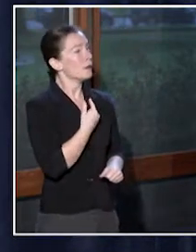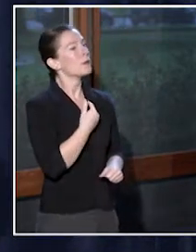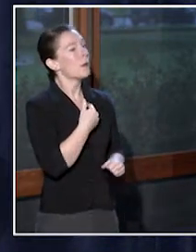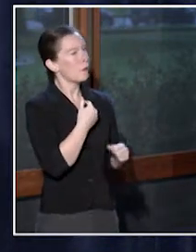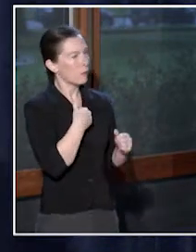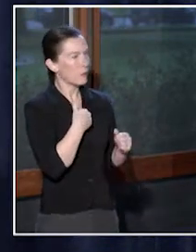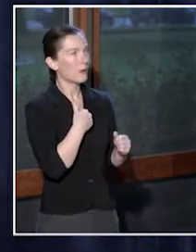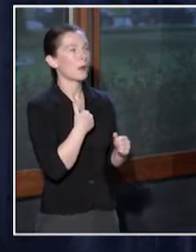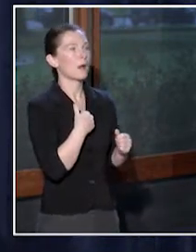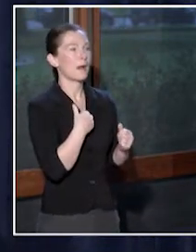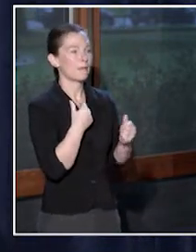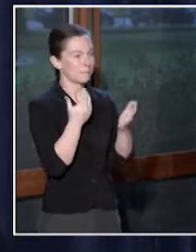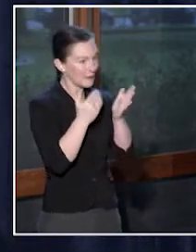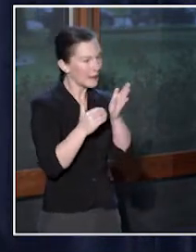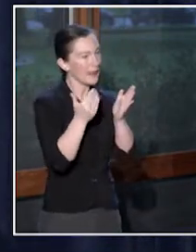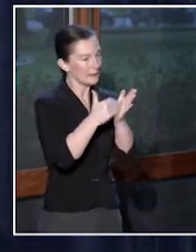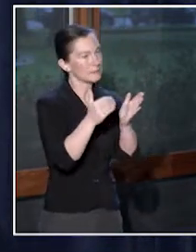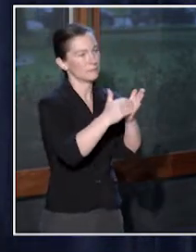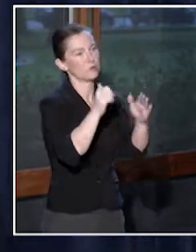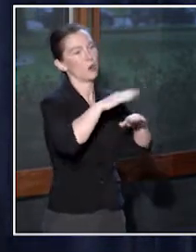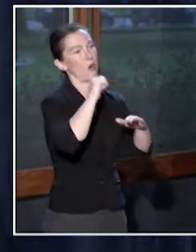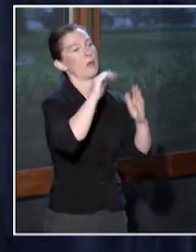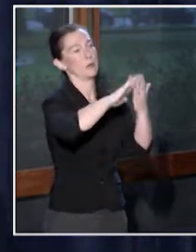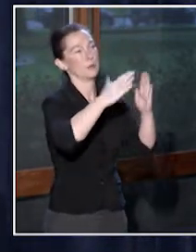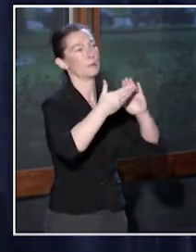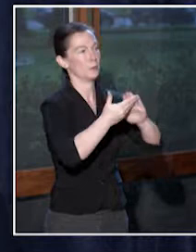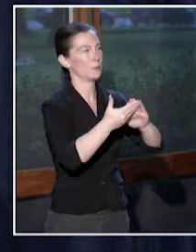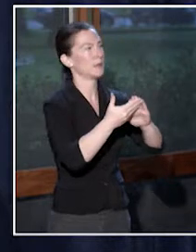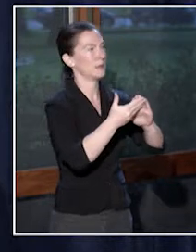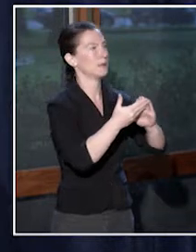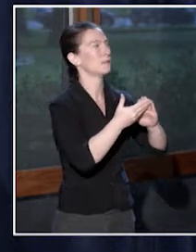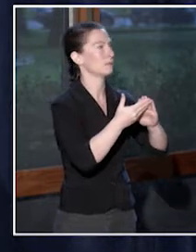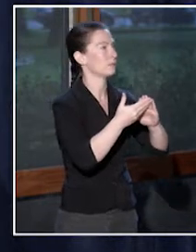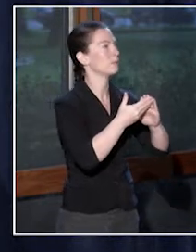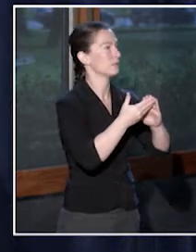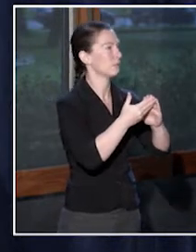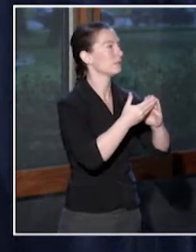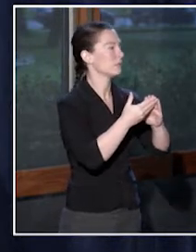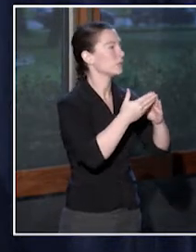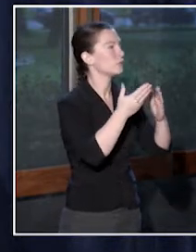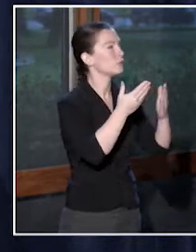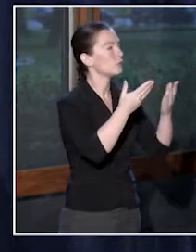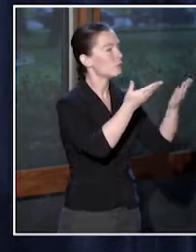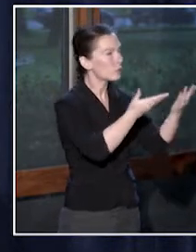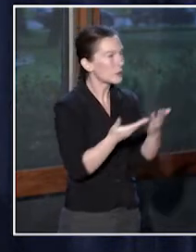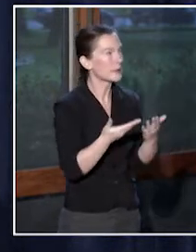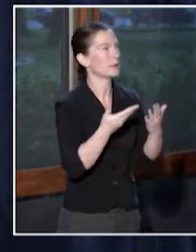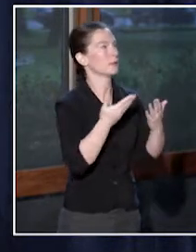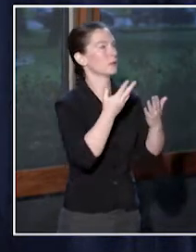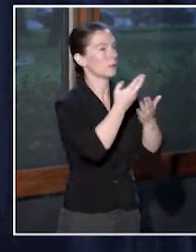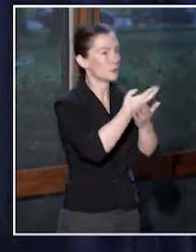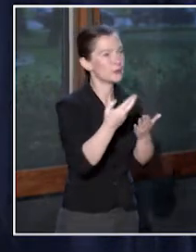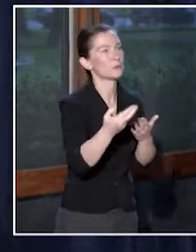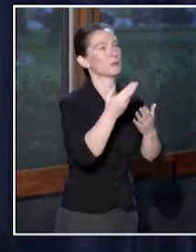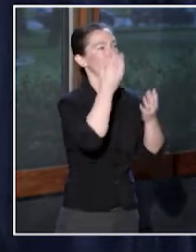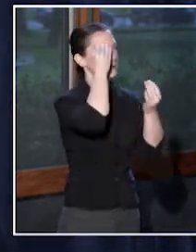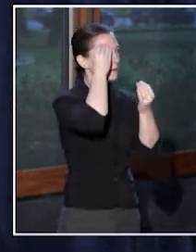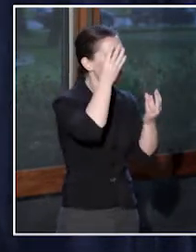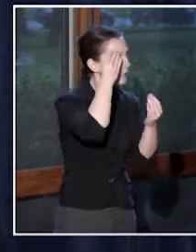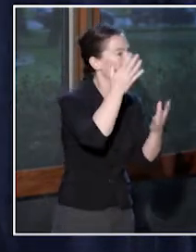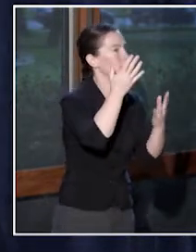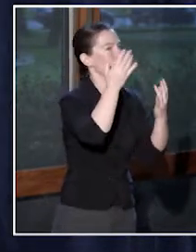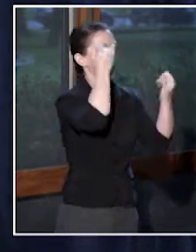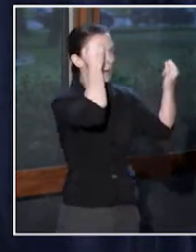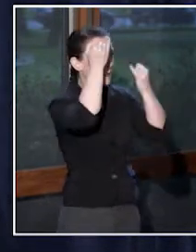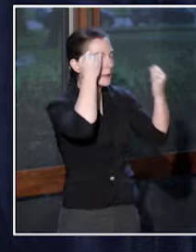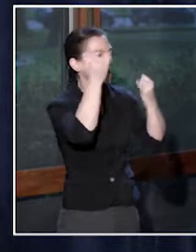its ideas, its resources, all the expertise that this community has to offer to help us to address this